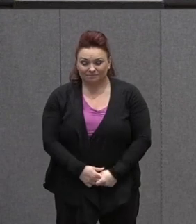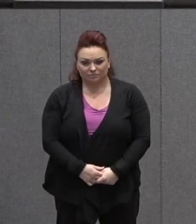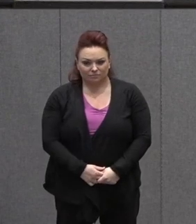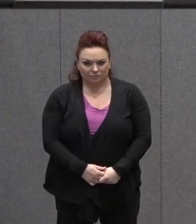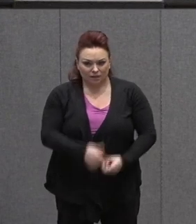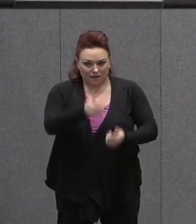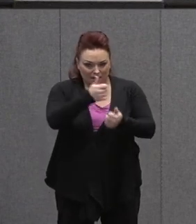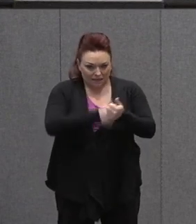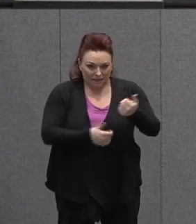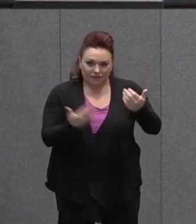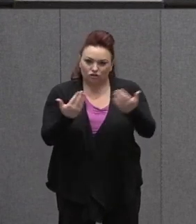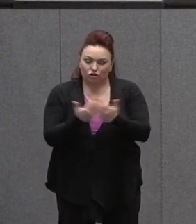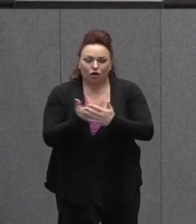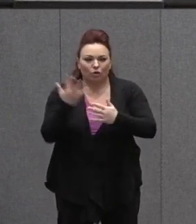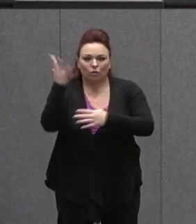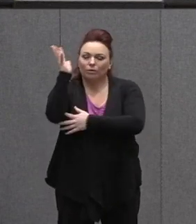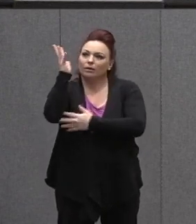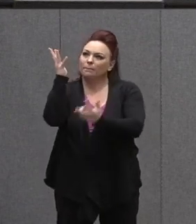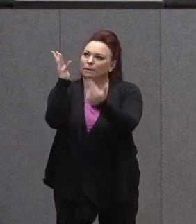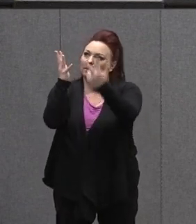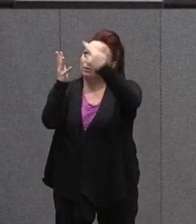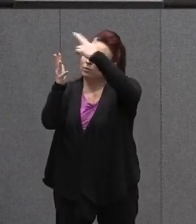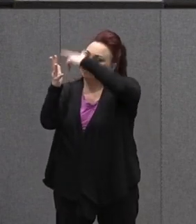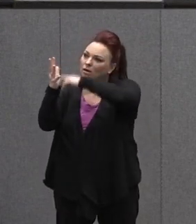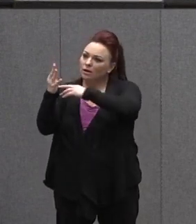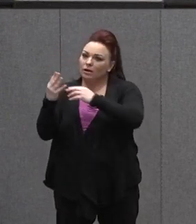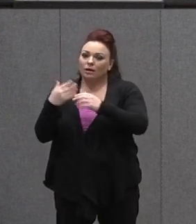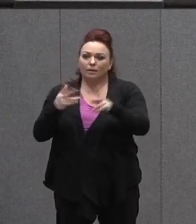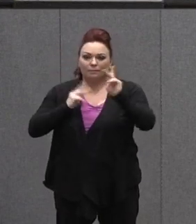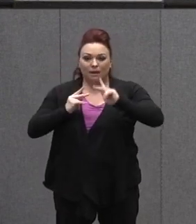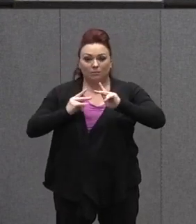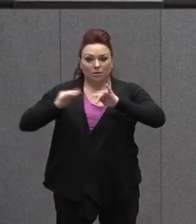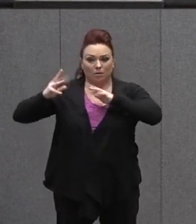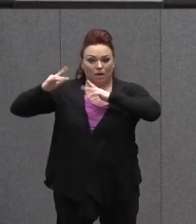With each new sculpture, the crowds grew and grew.